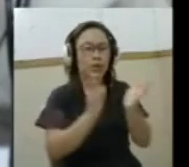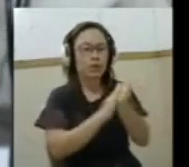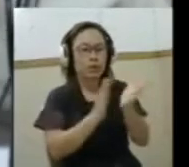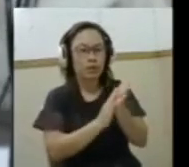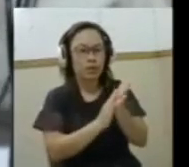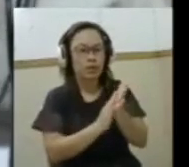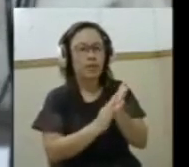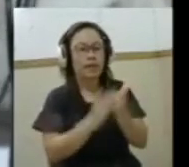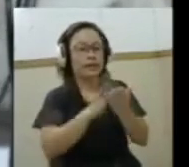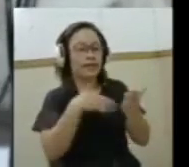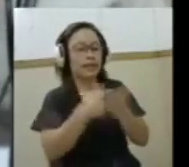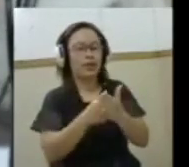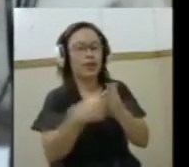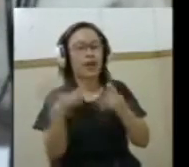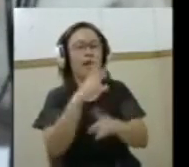their scheduled dates.